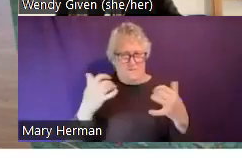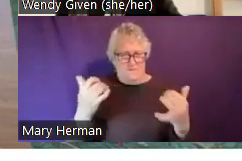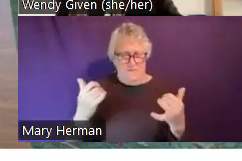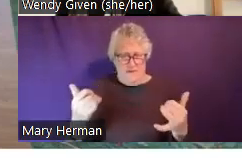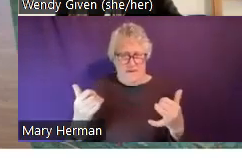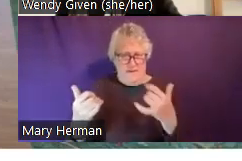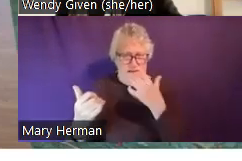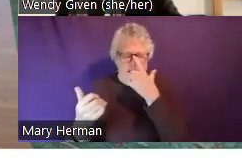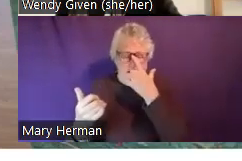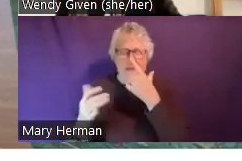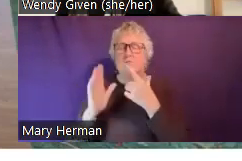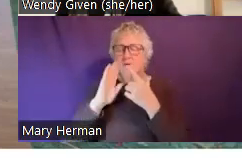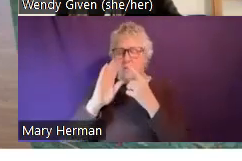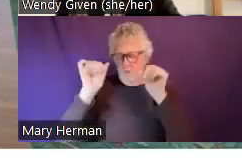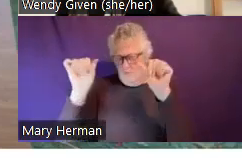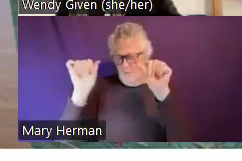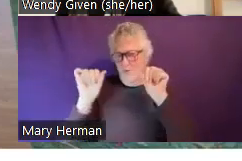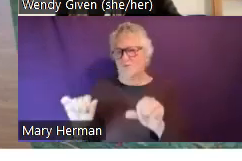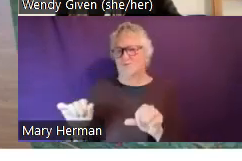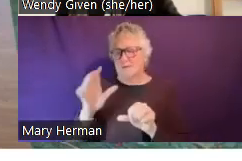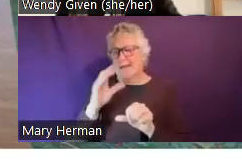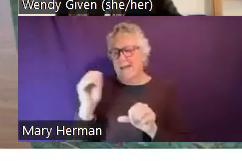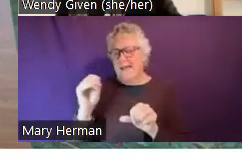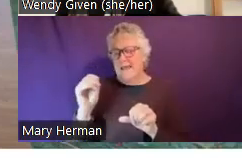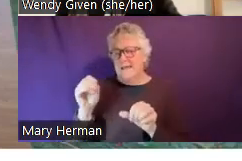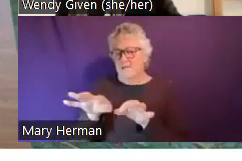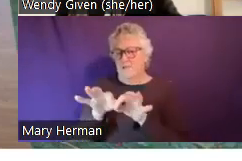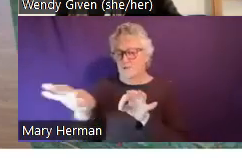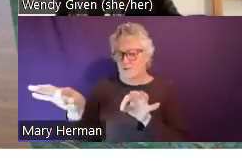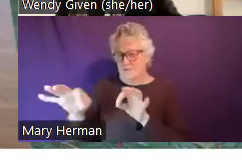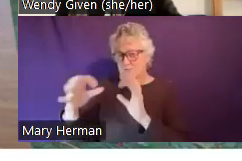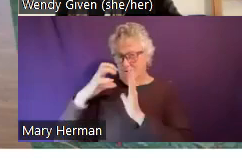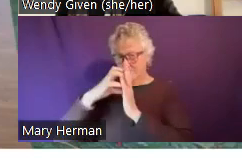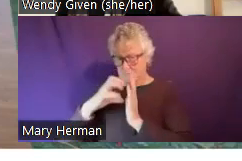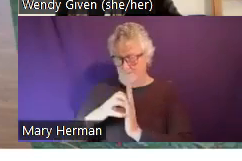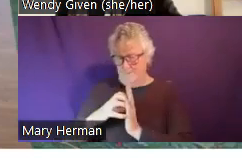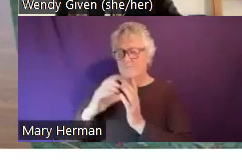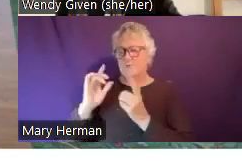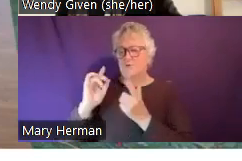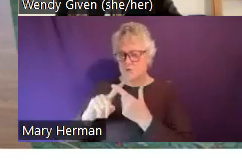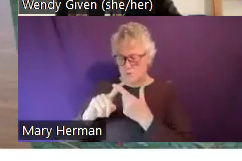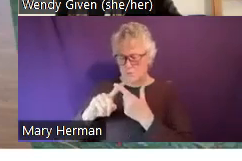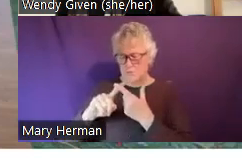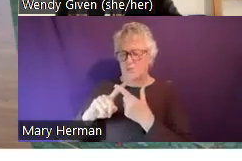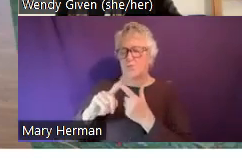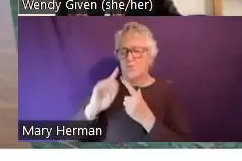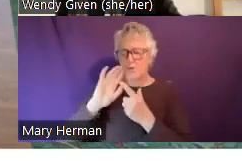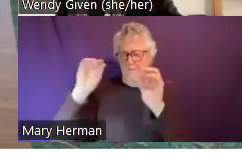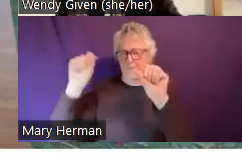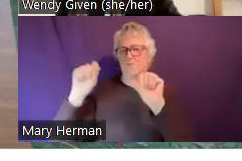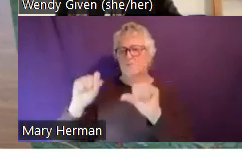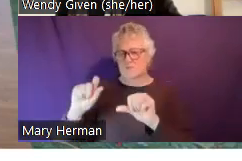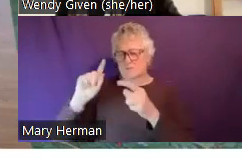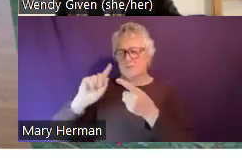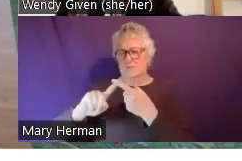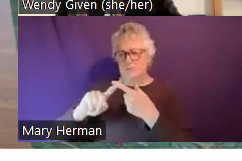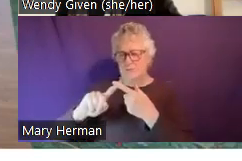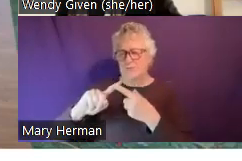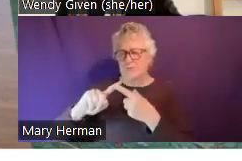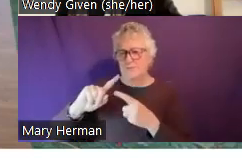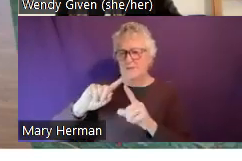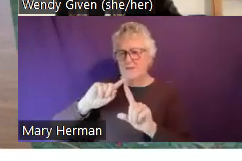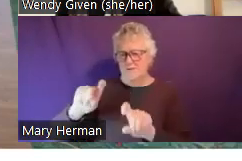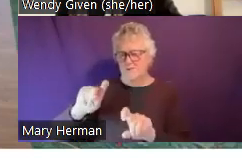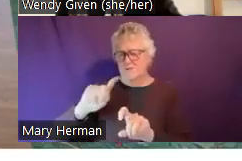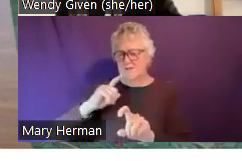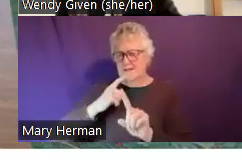of this to that question and response page that we have shared between this